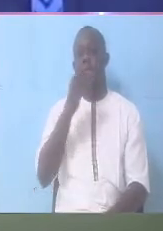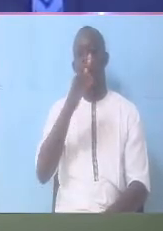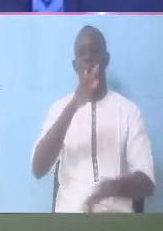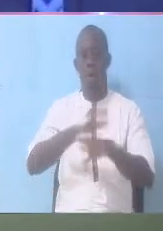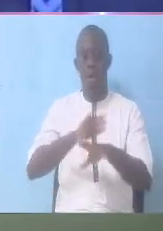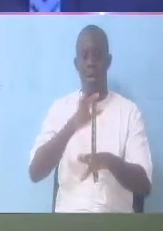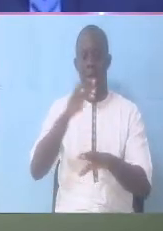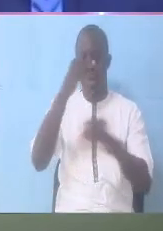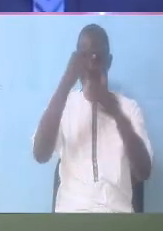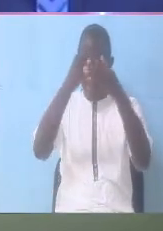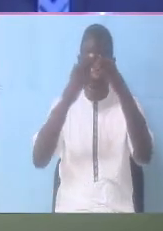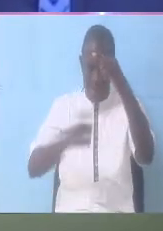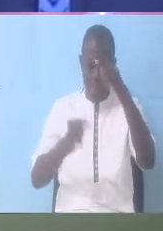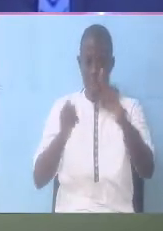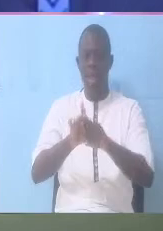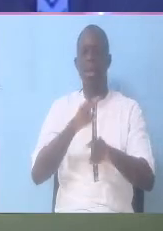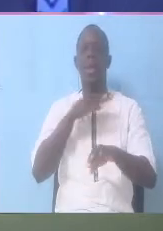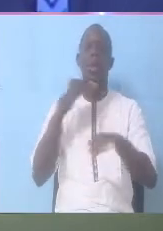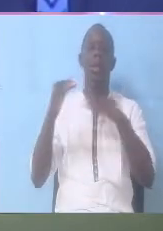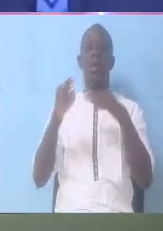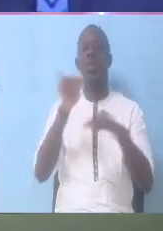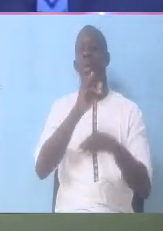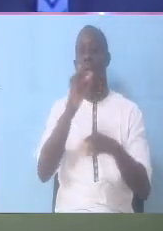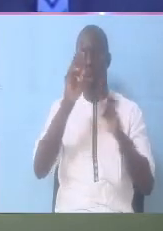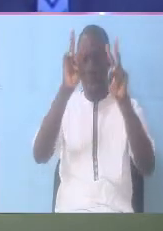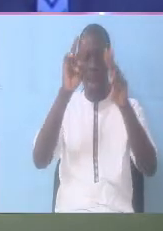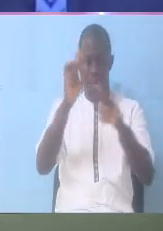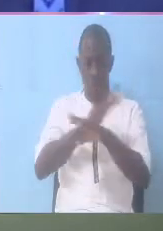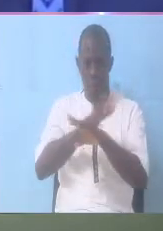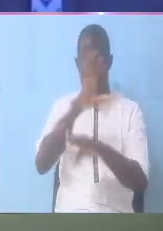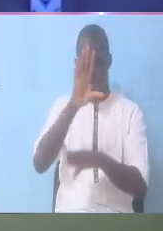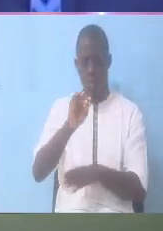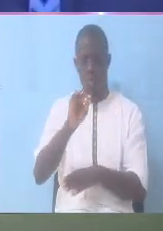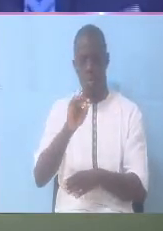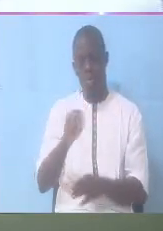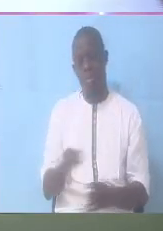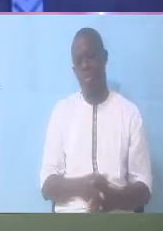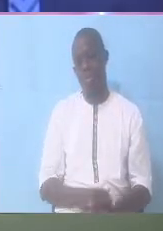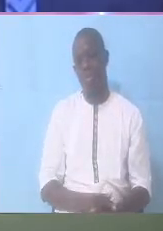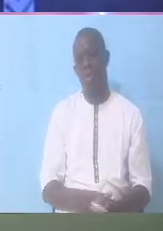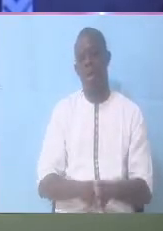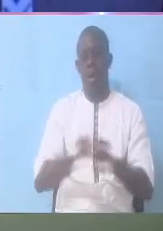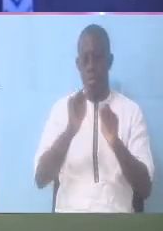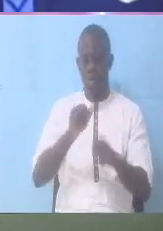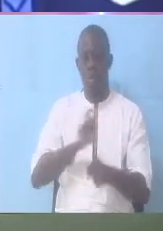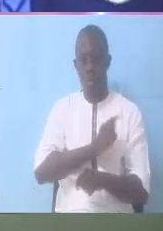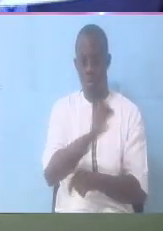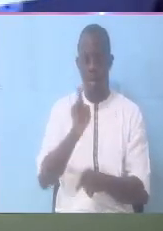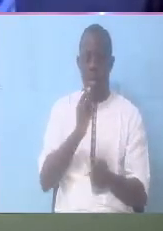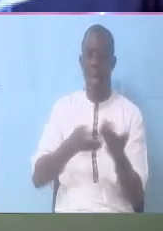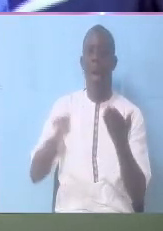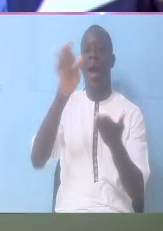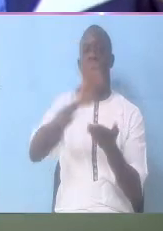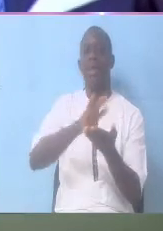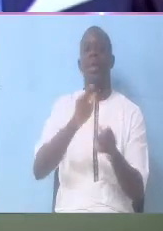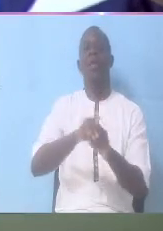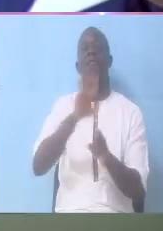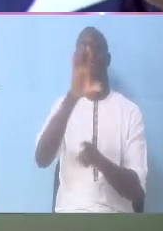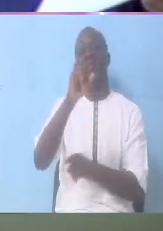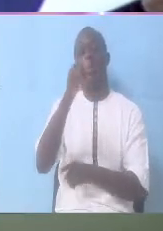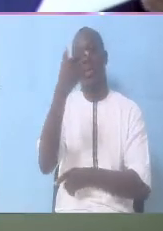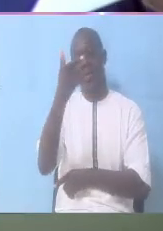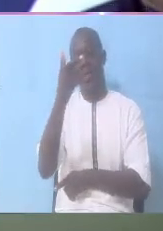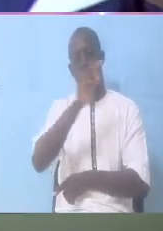of killings by Jammeh, we can add the 57